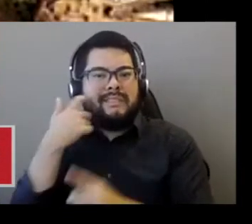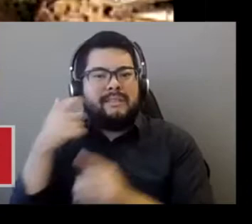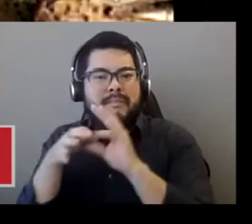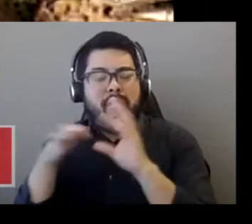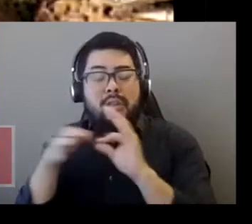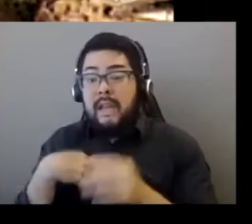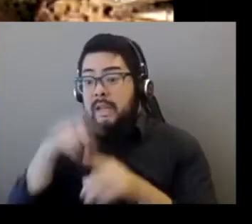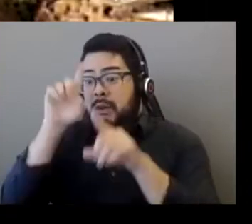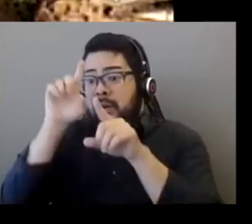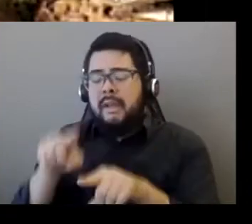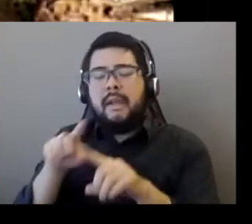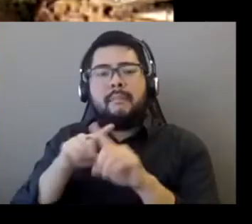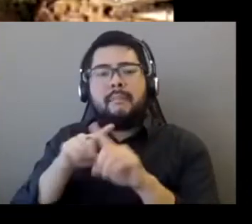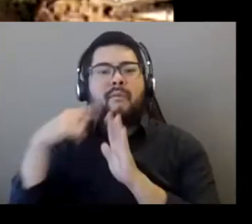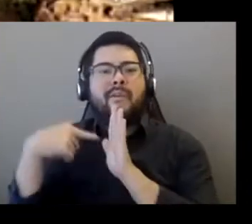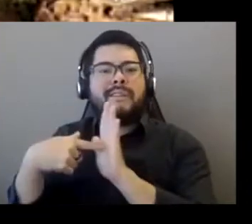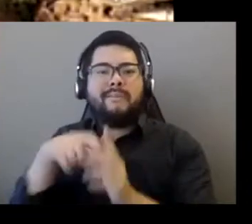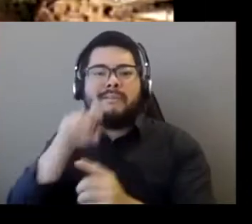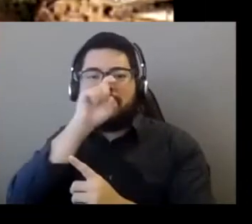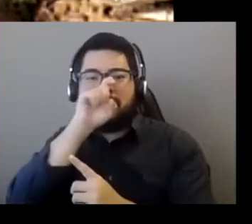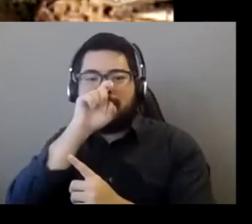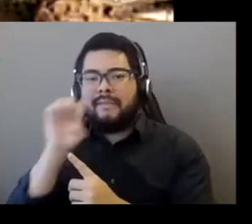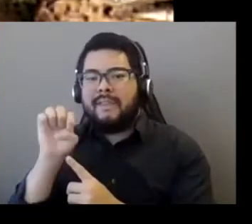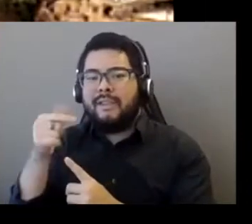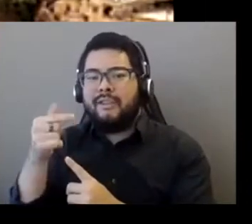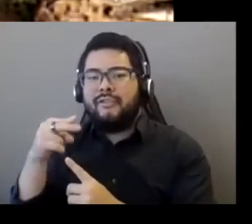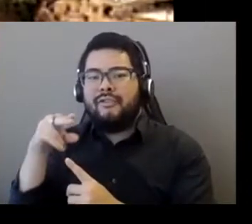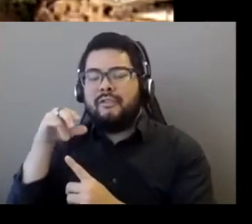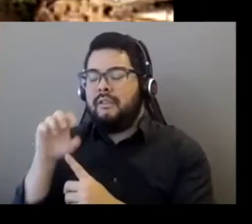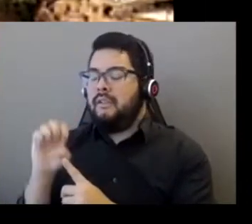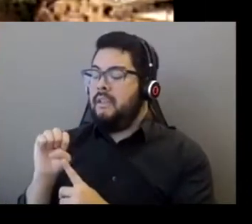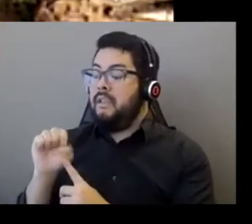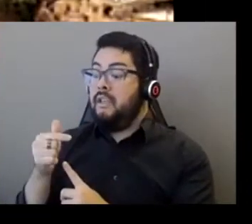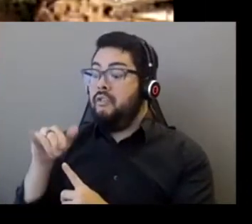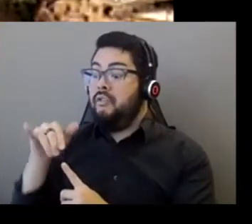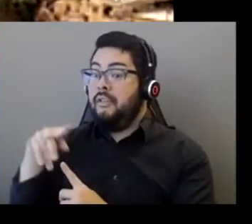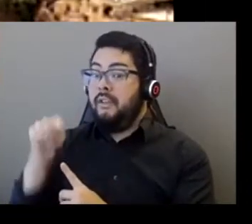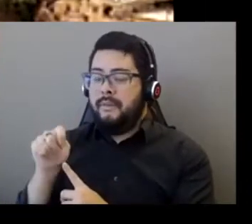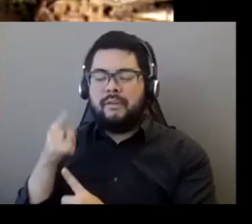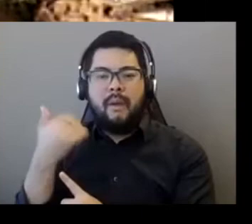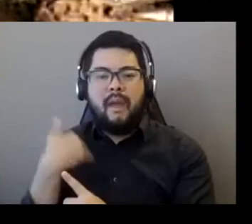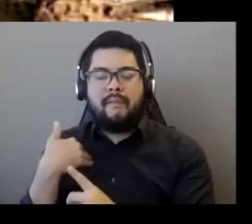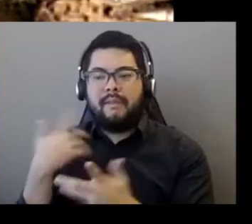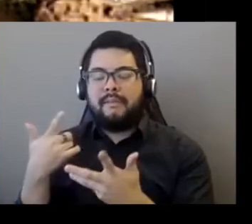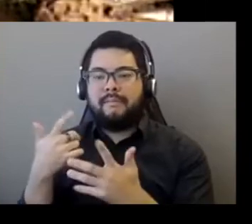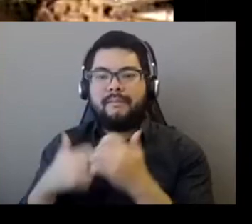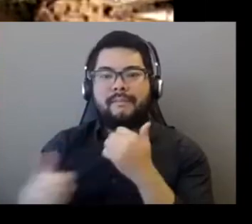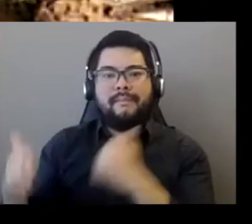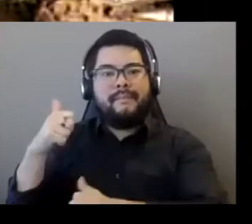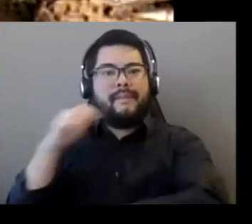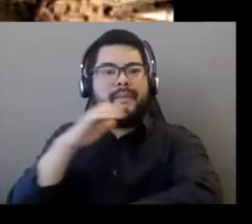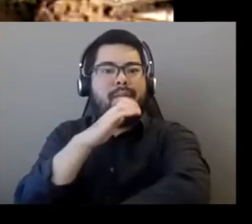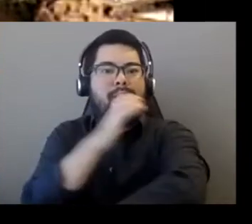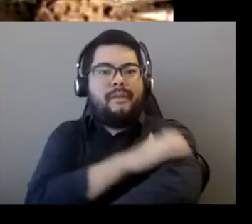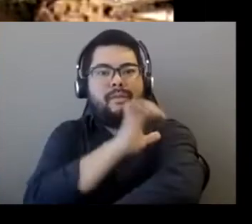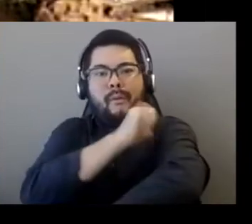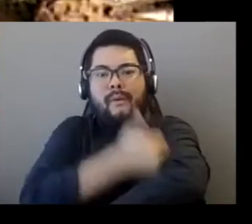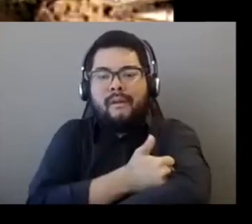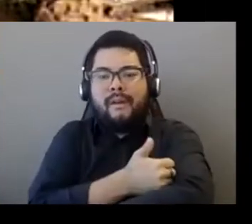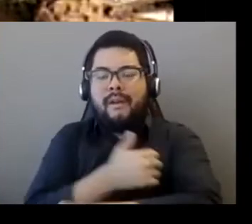I was thinking of places like Egypt or, you know, where you have this authoritarian, you know, methods